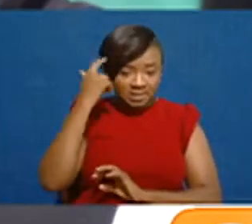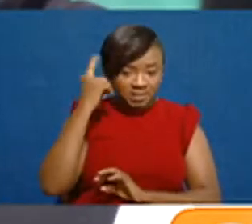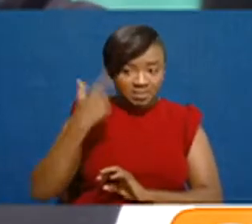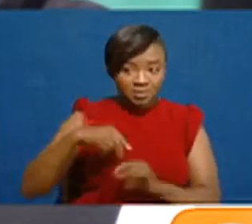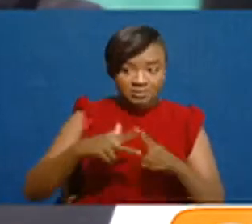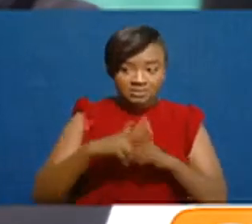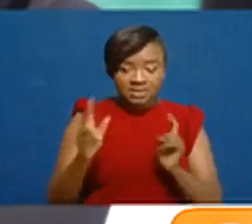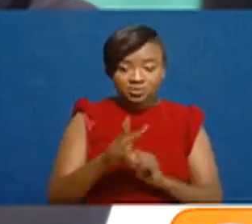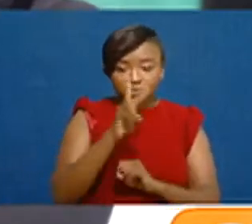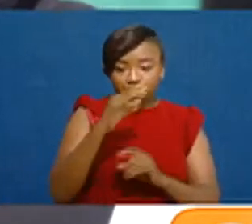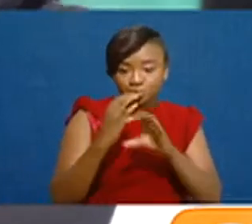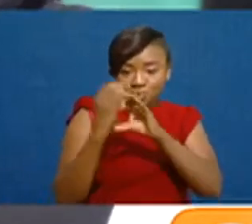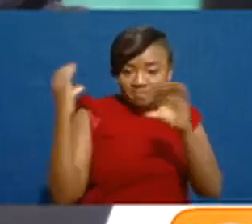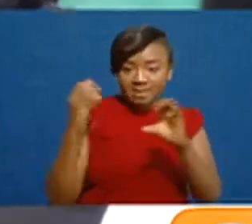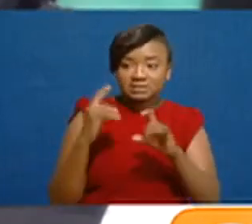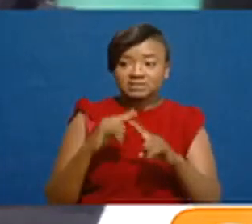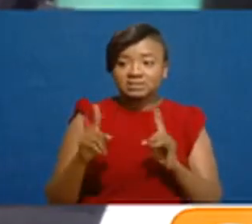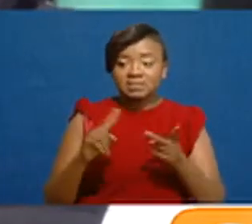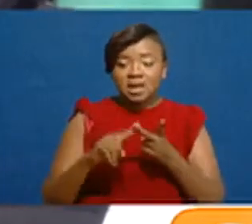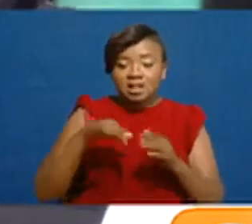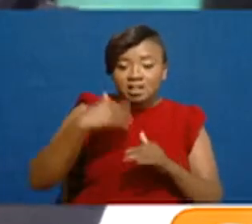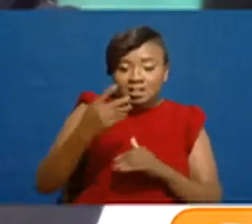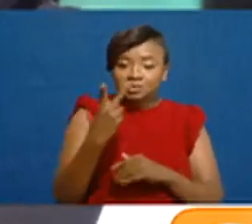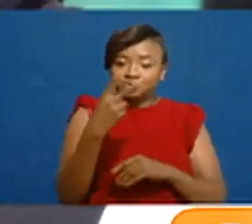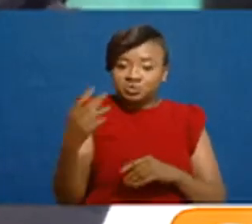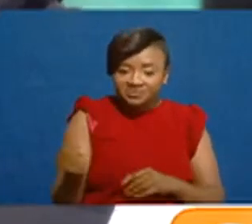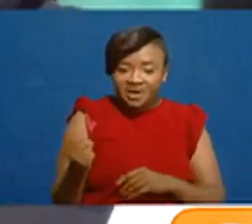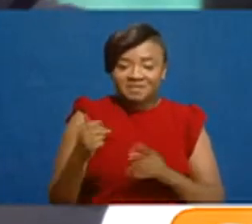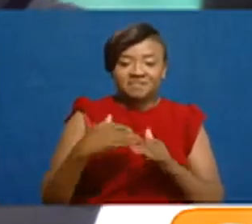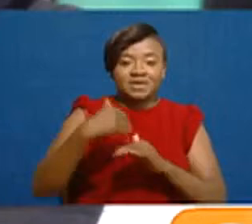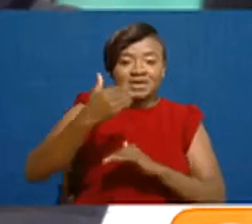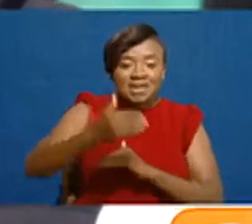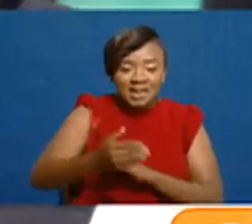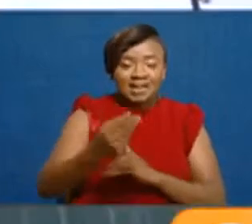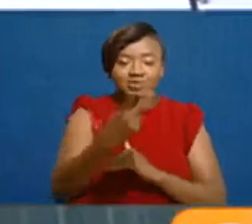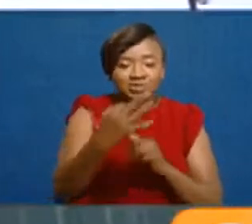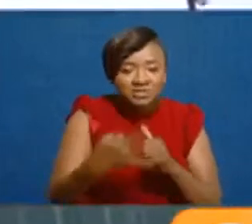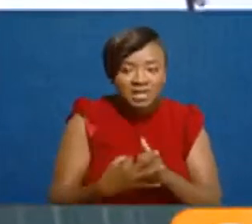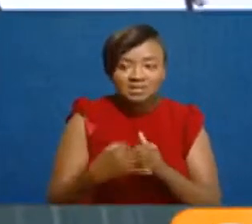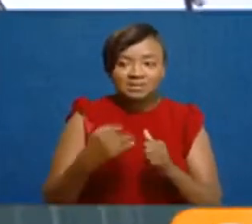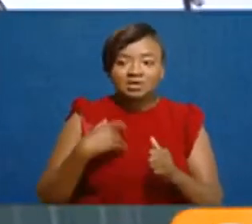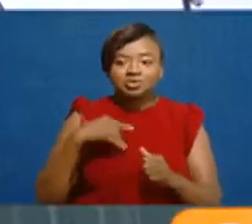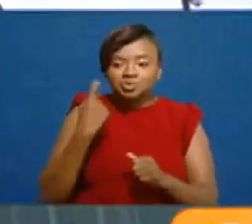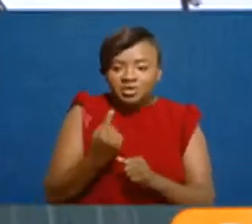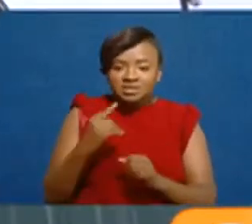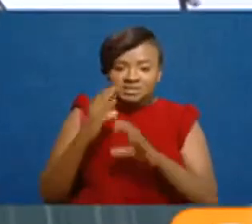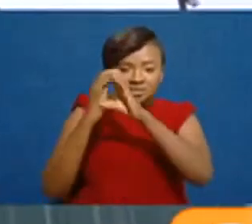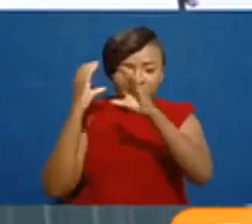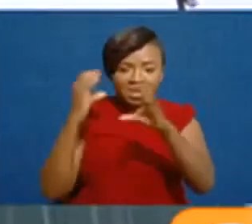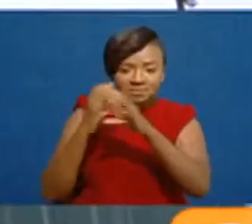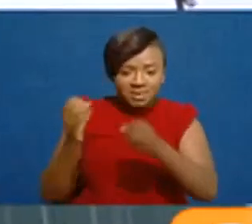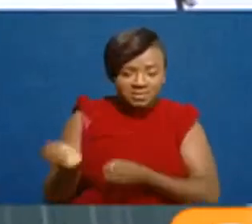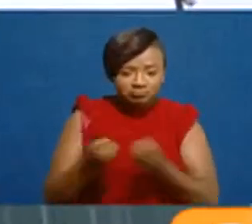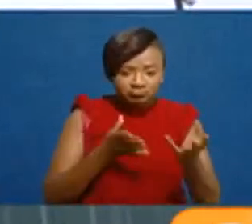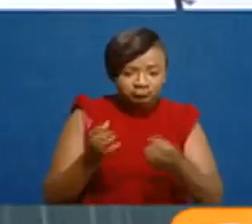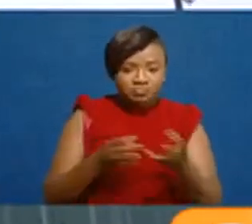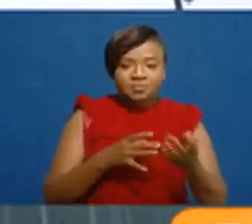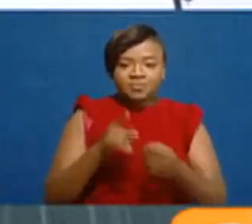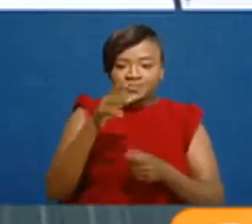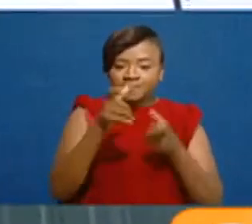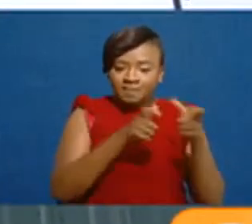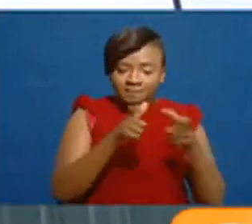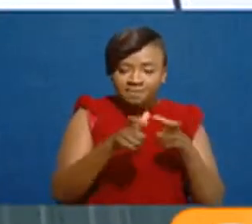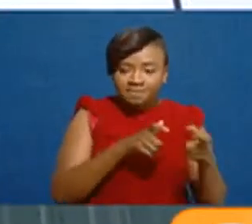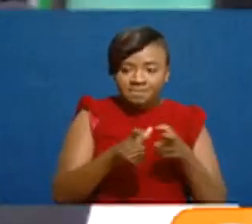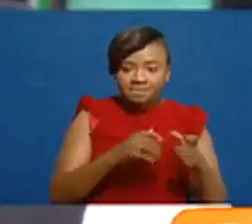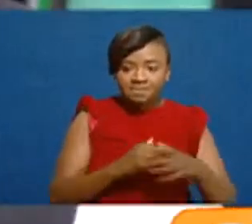25. By end of next week there'll be 28 on the road. So every single bus that we are putting, one, mitigates 50 tons of carbon